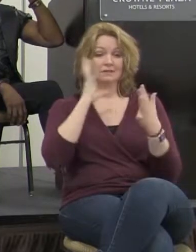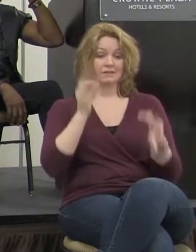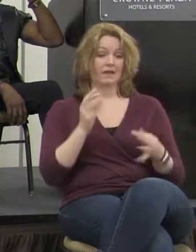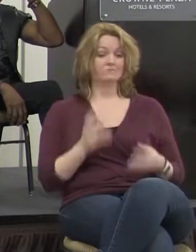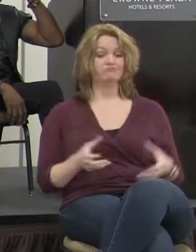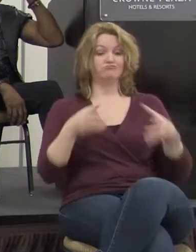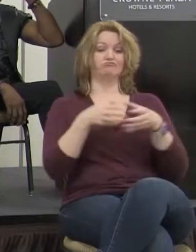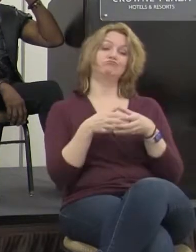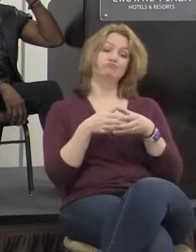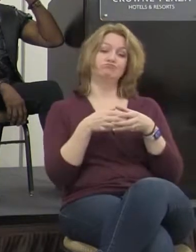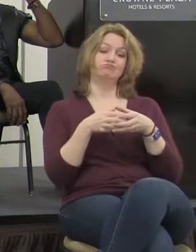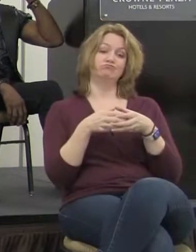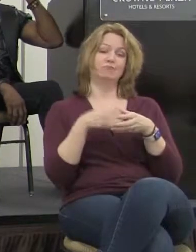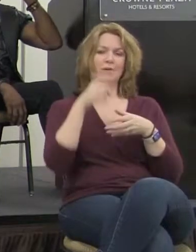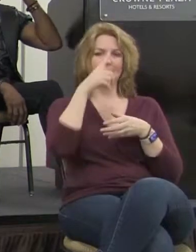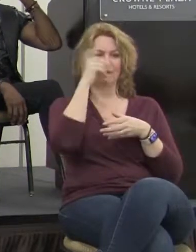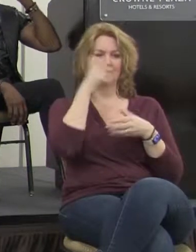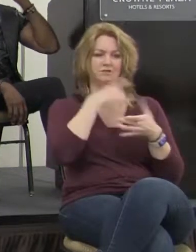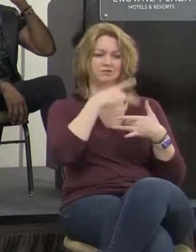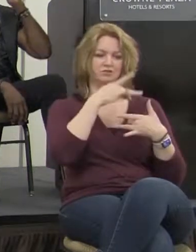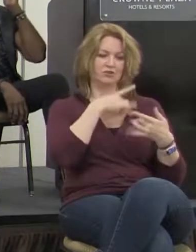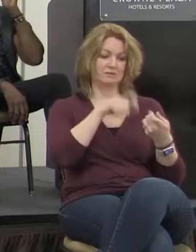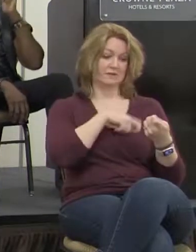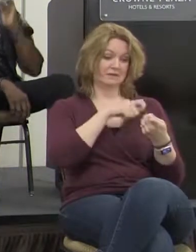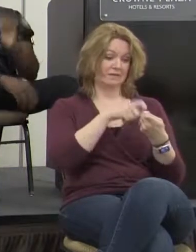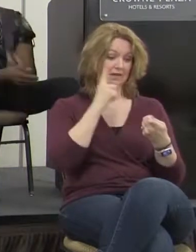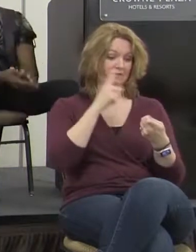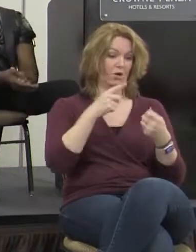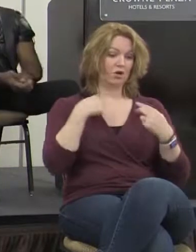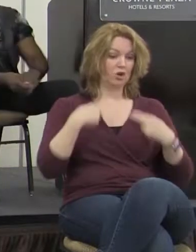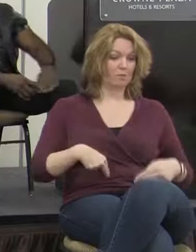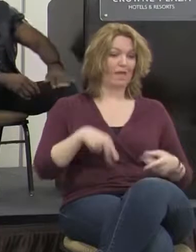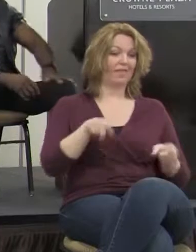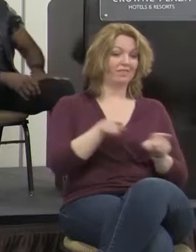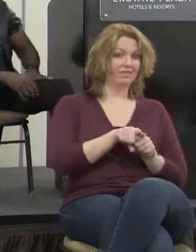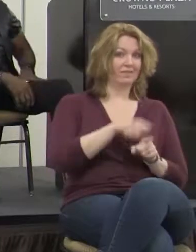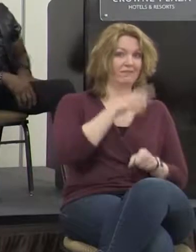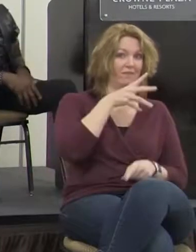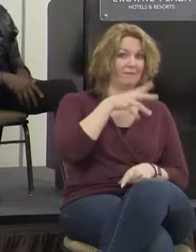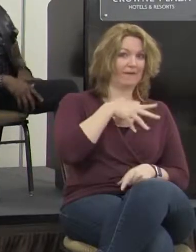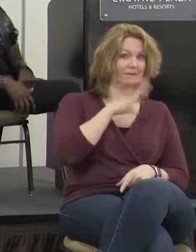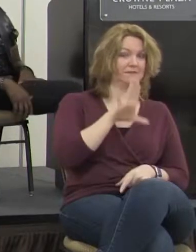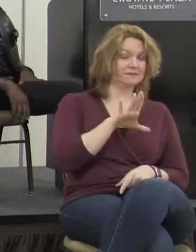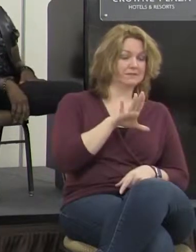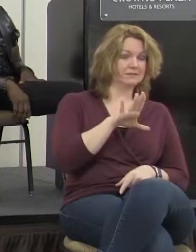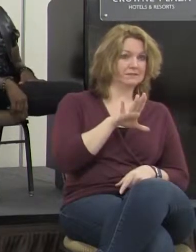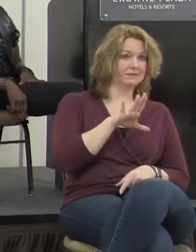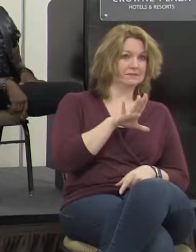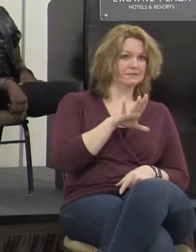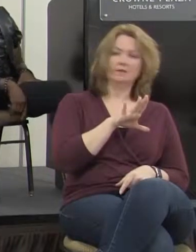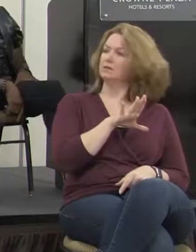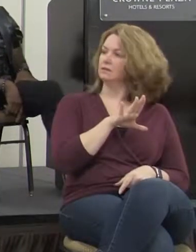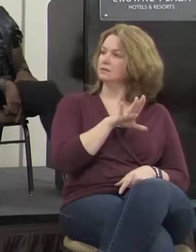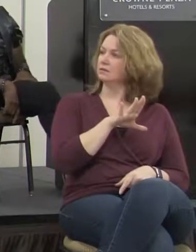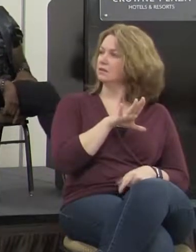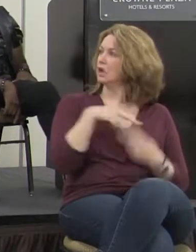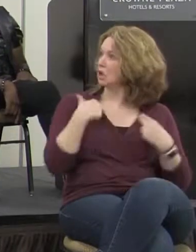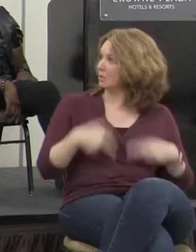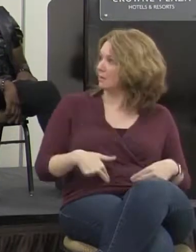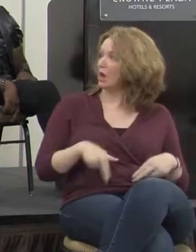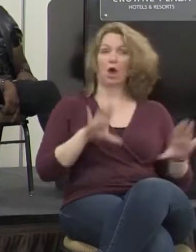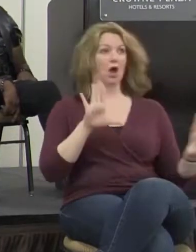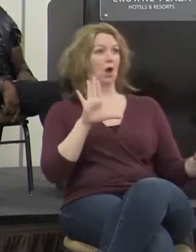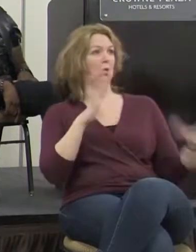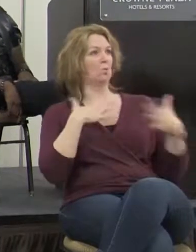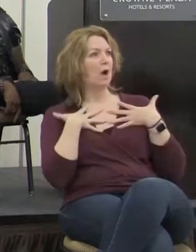gather because there are concerns that are specific to humans that are females. We're human? You're human. Yes,